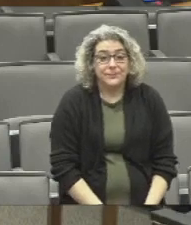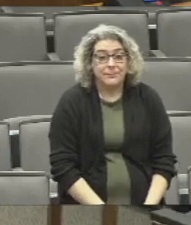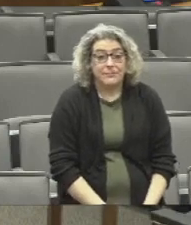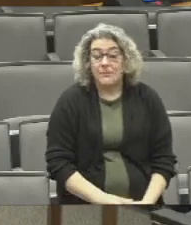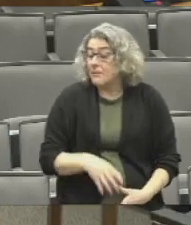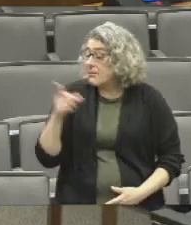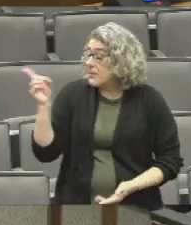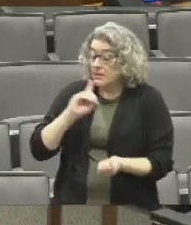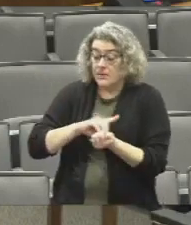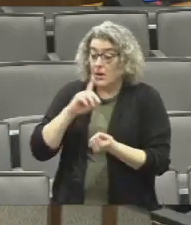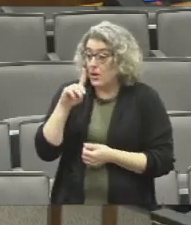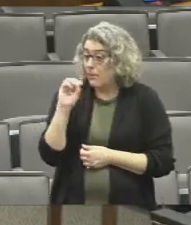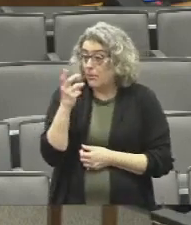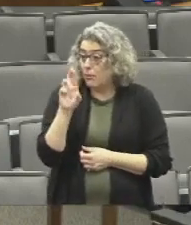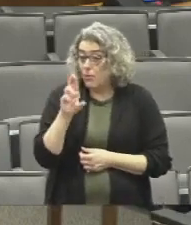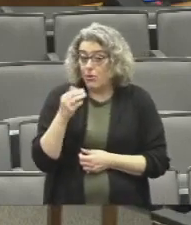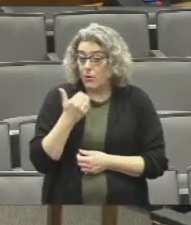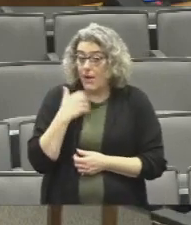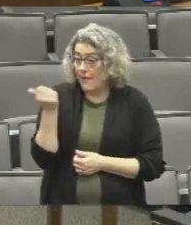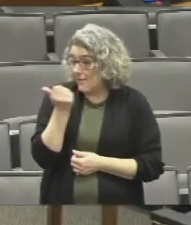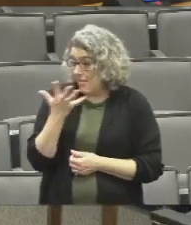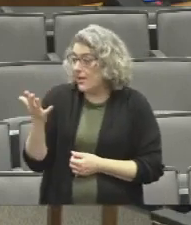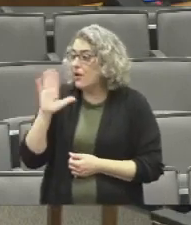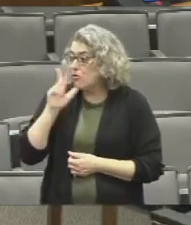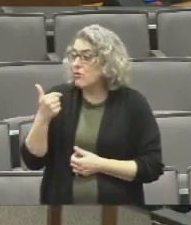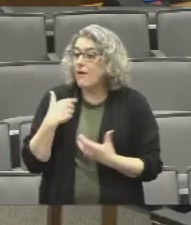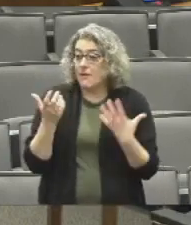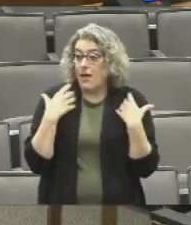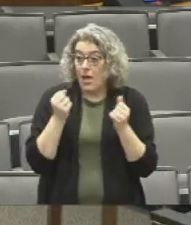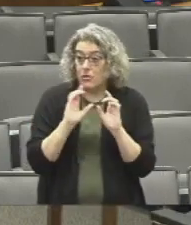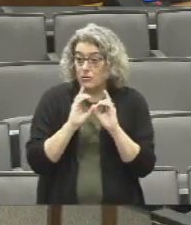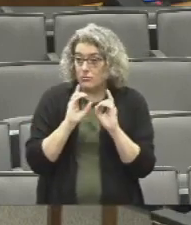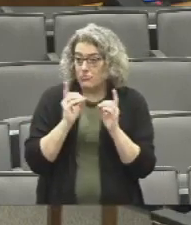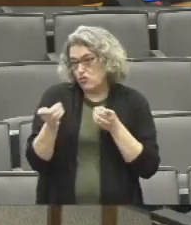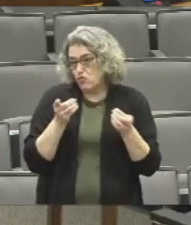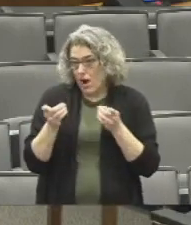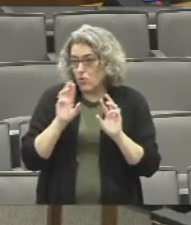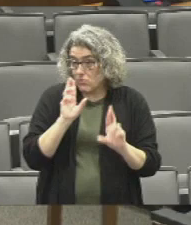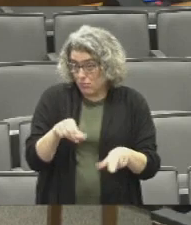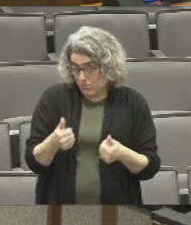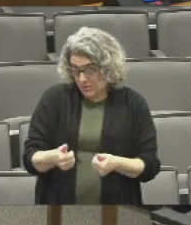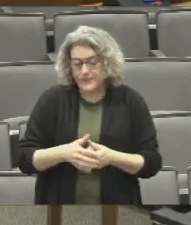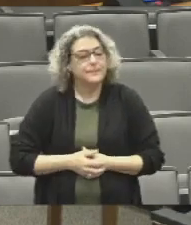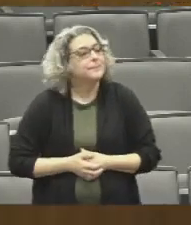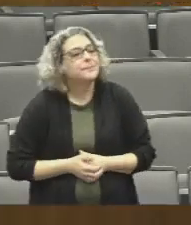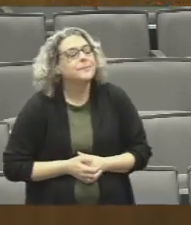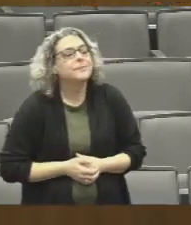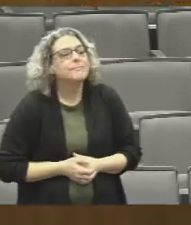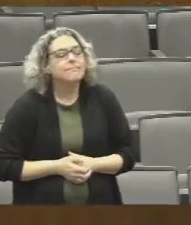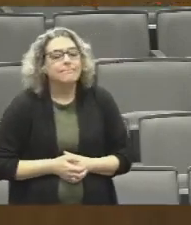Do you have anything? Yeah, I guess the your health director report and everything was done in Allen. Okay. All right.